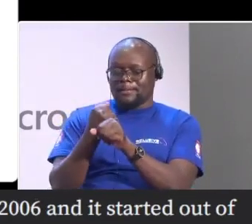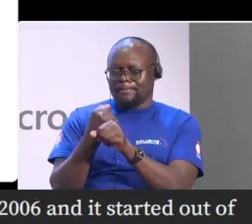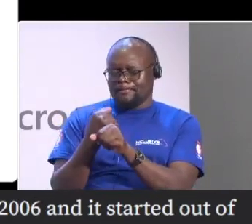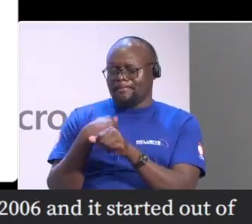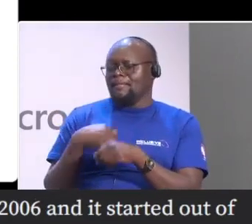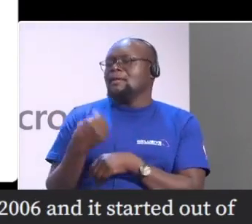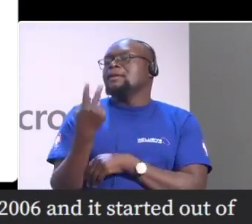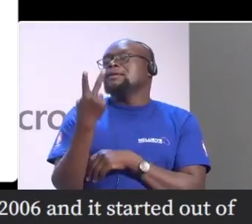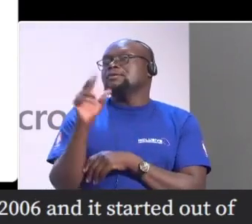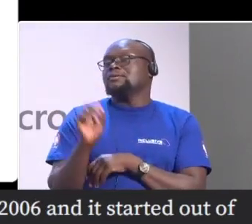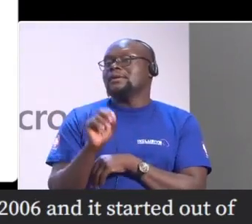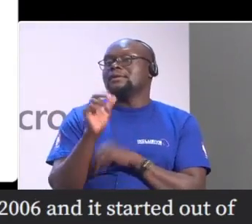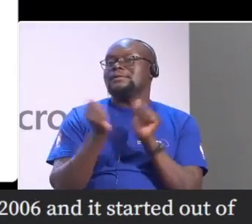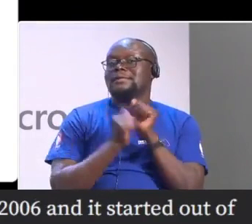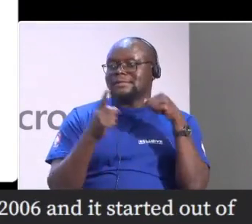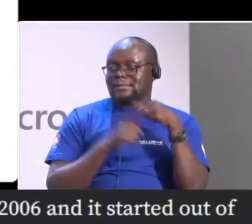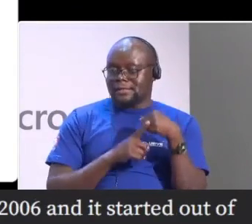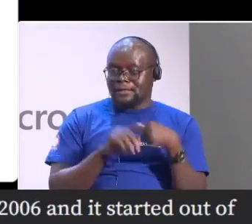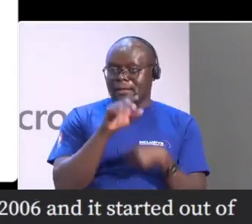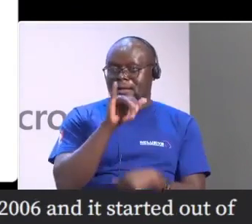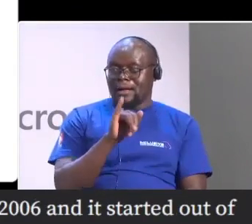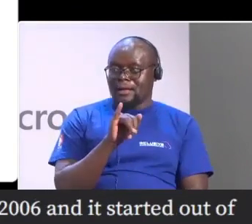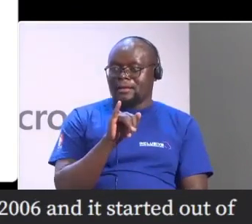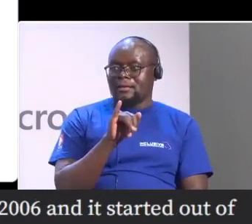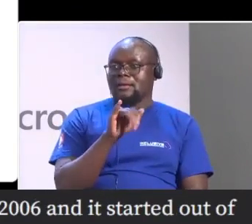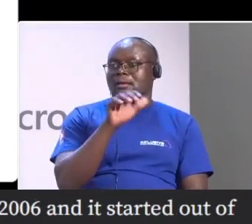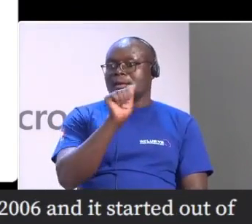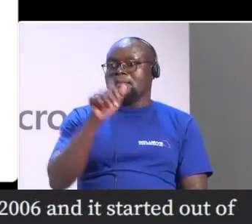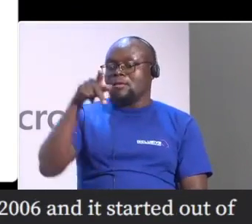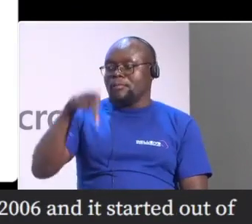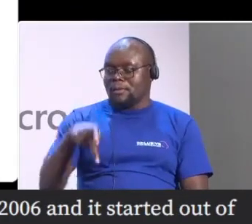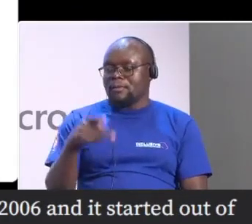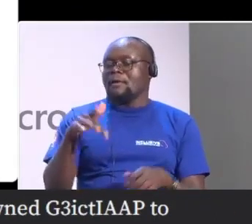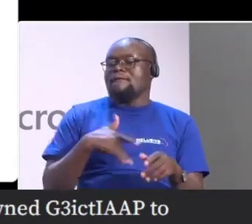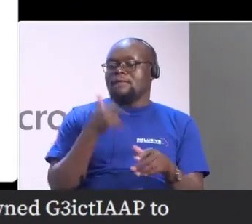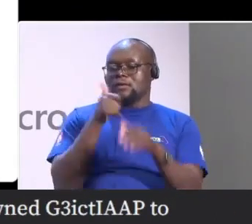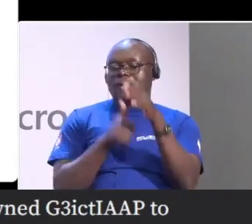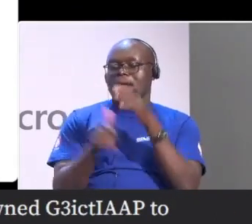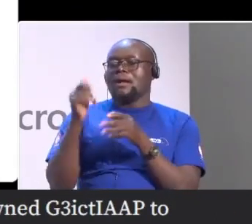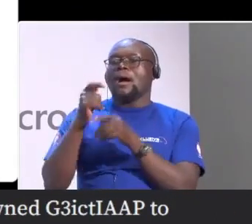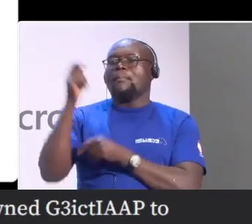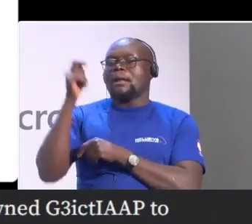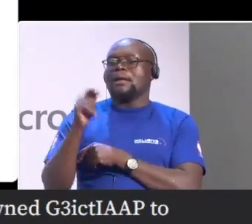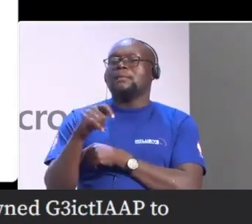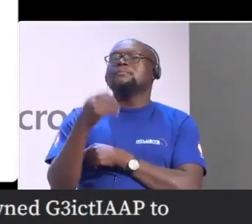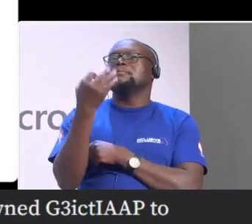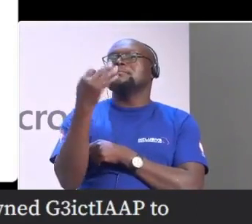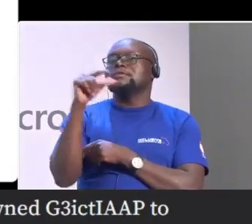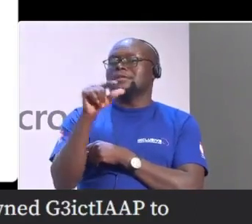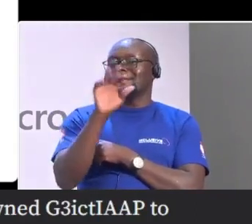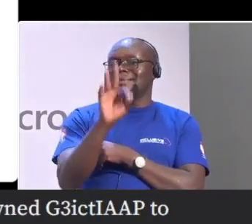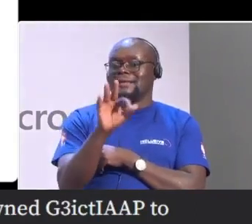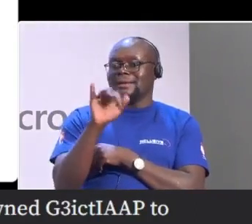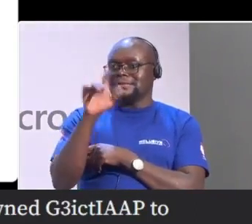In 2016, IAAP fell underneath it and moved underneath the umbrella of G3ICT. So our